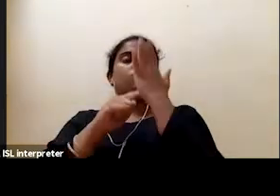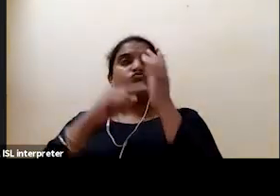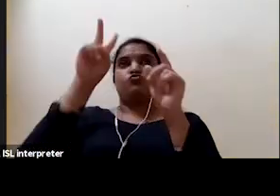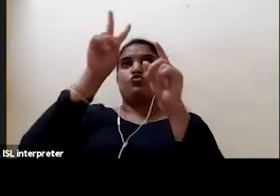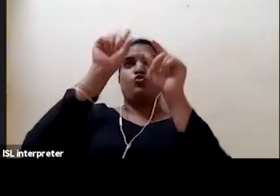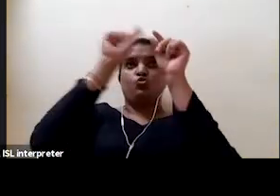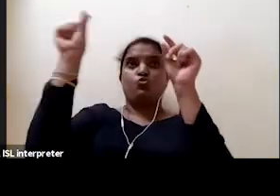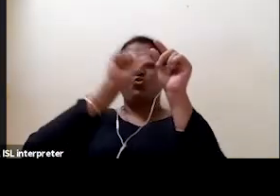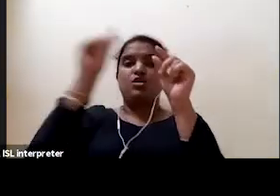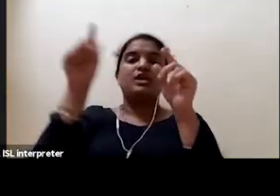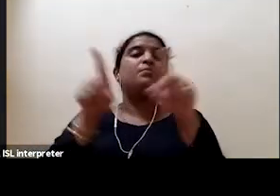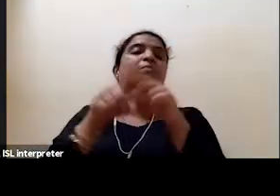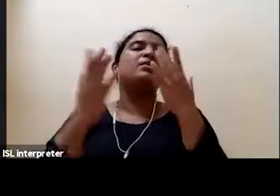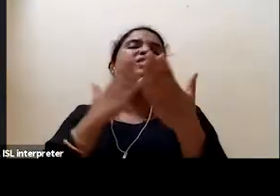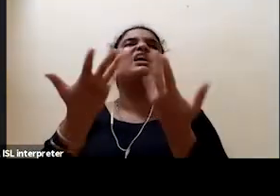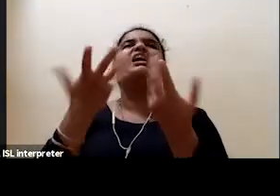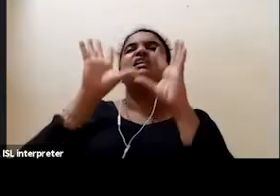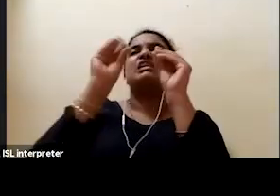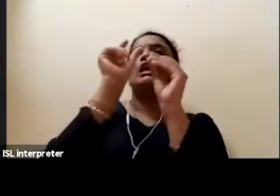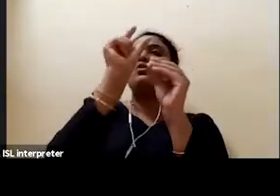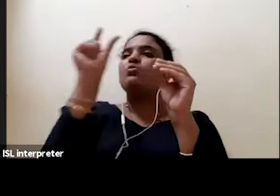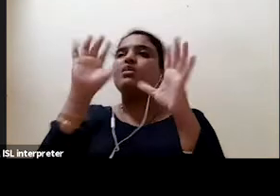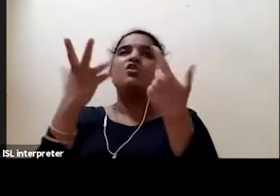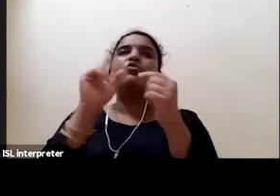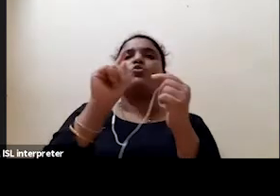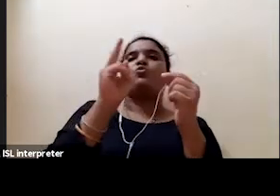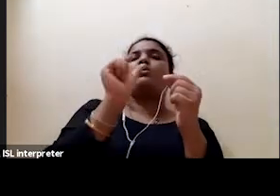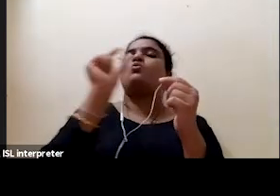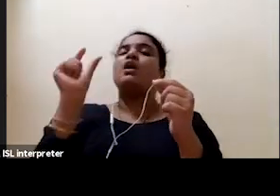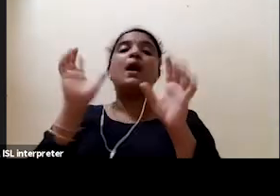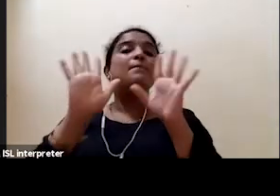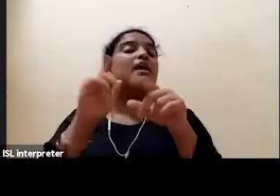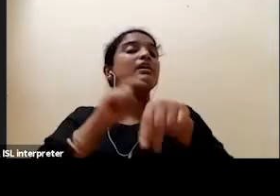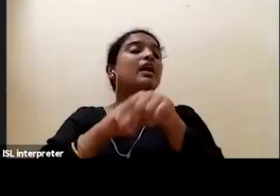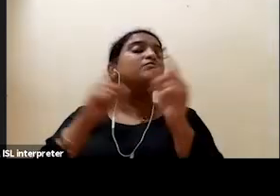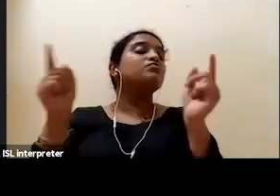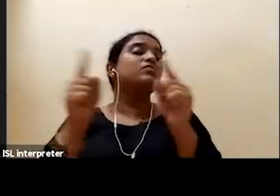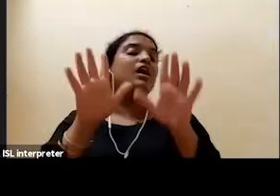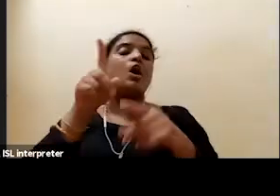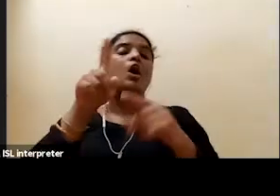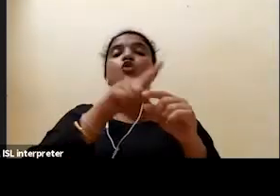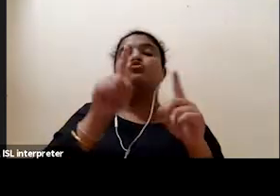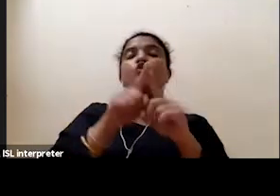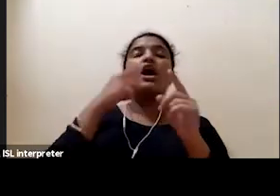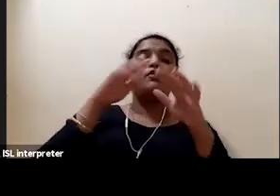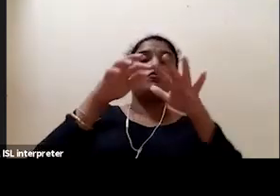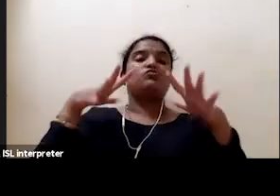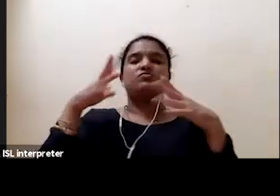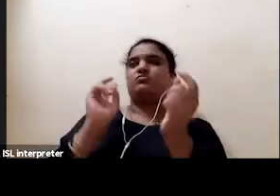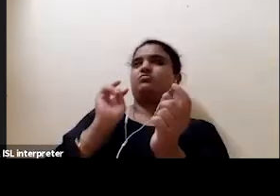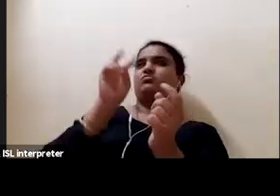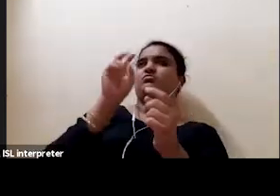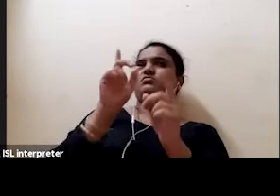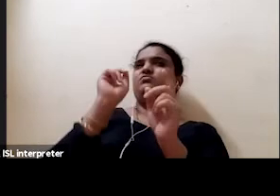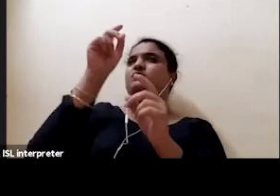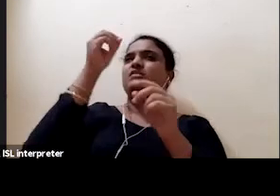is literally maybe 10 words or 12 words, and that's all you have for your audience, to attract your audience's